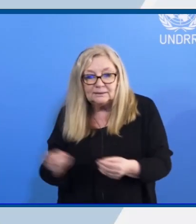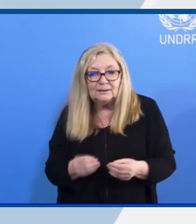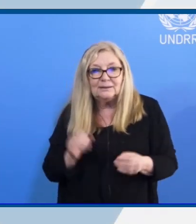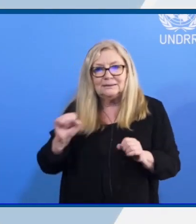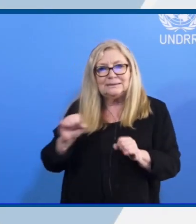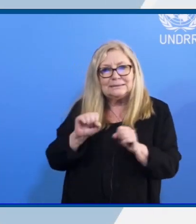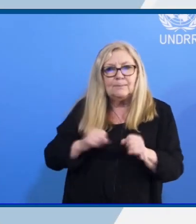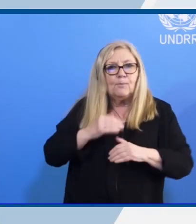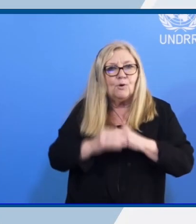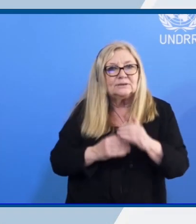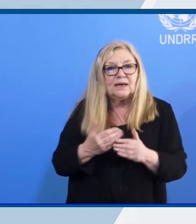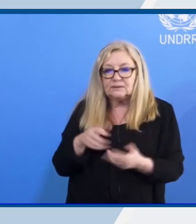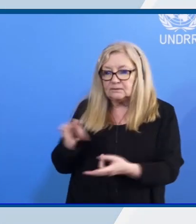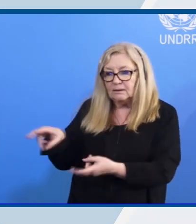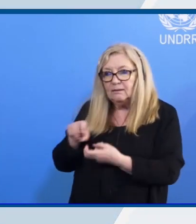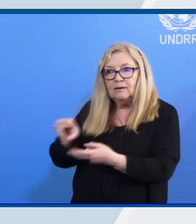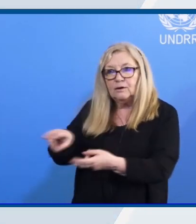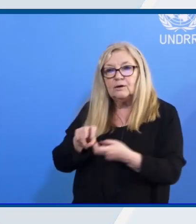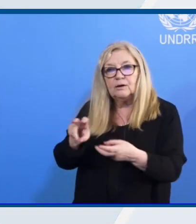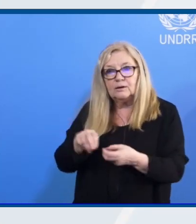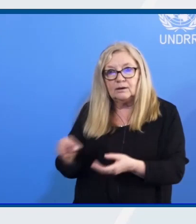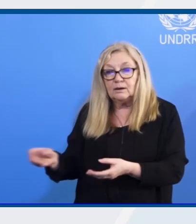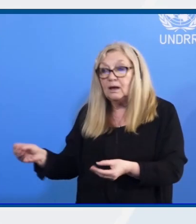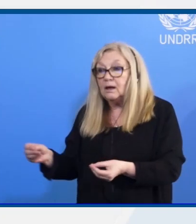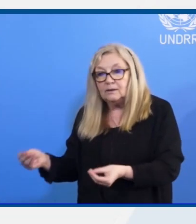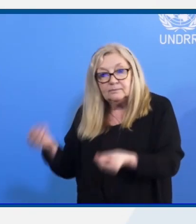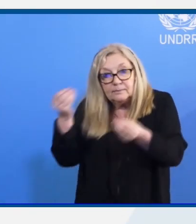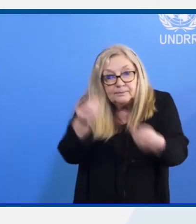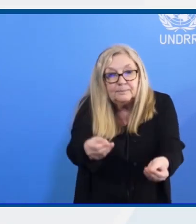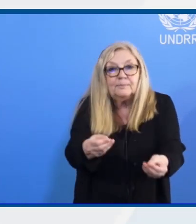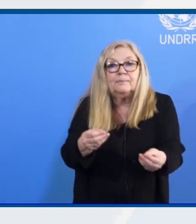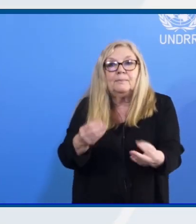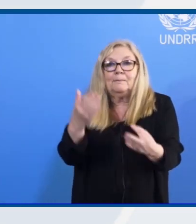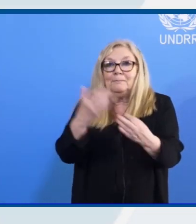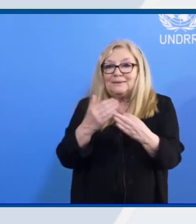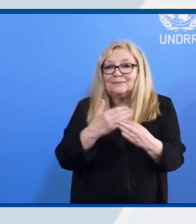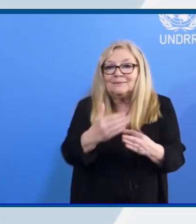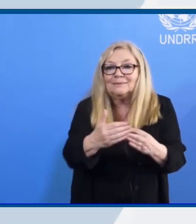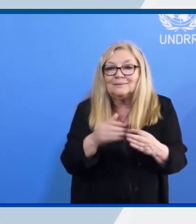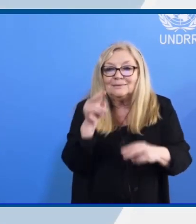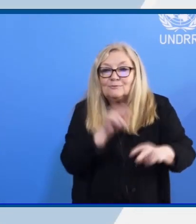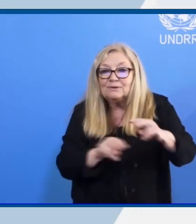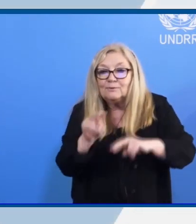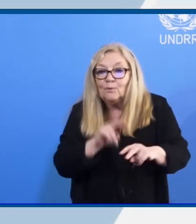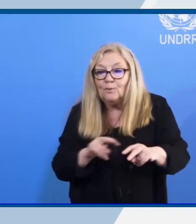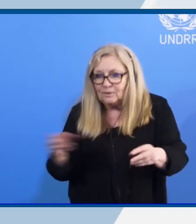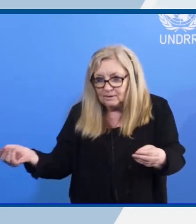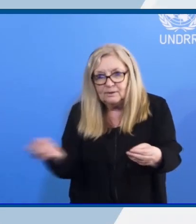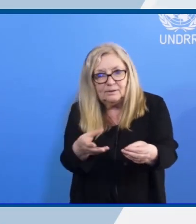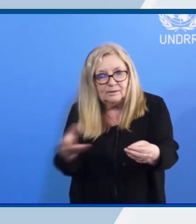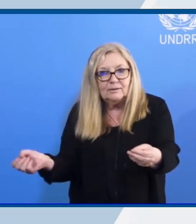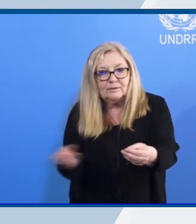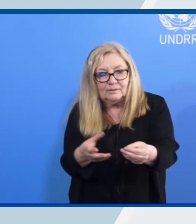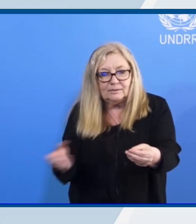be included into the midterm review, and women has to involve into the design of